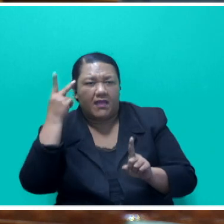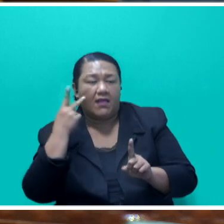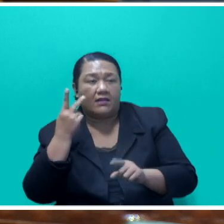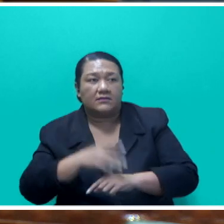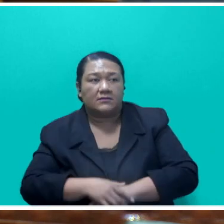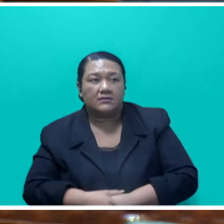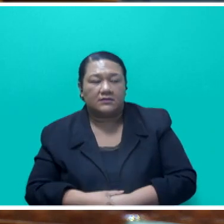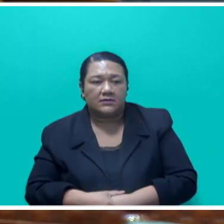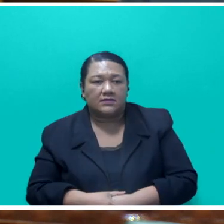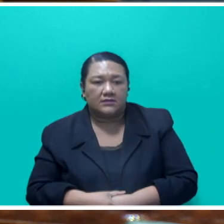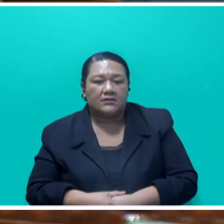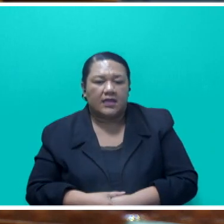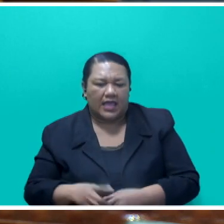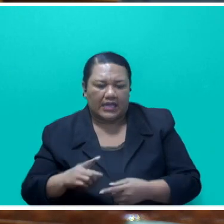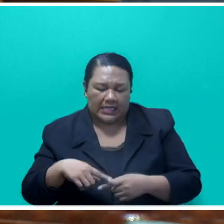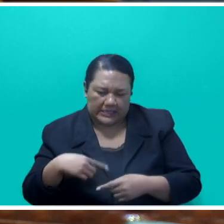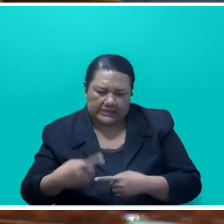trust in me